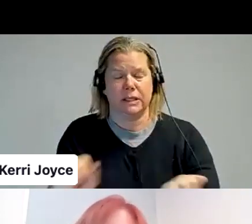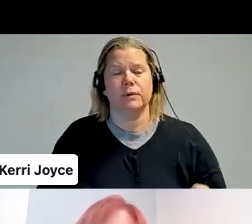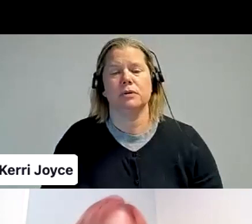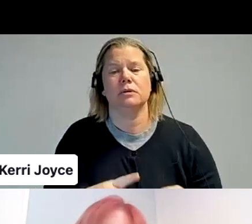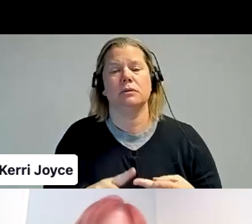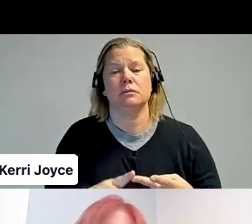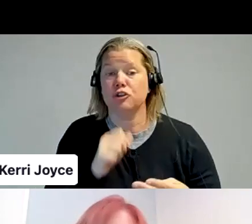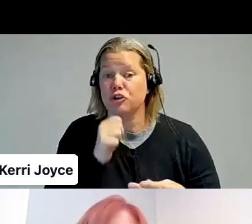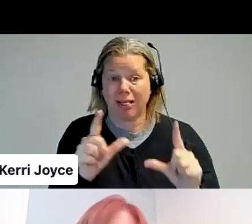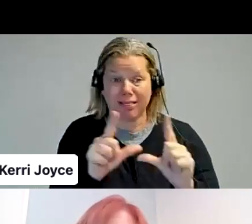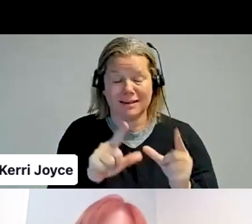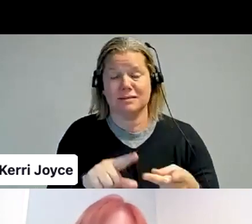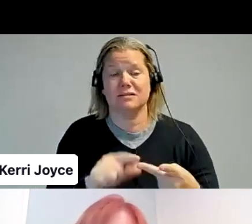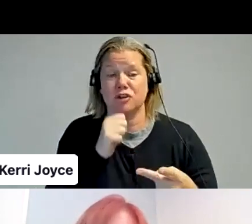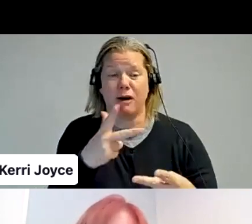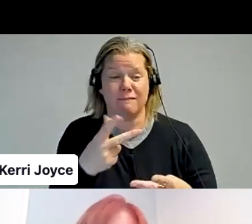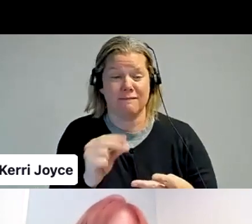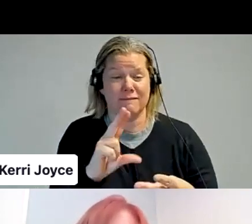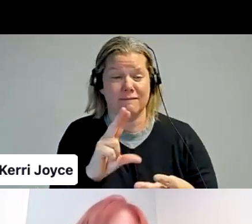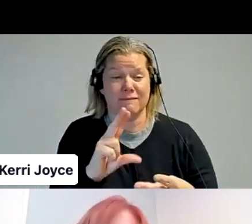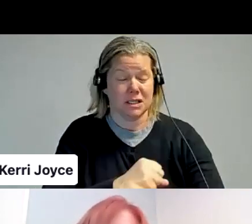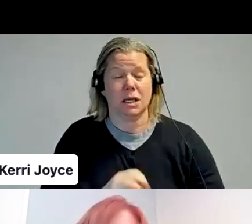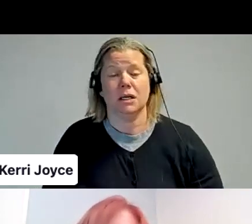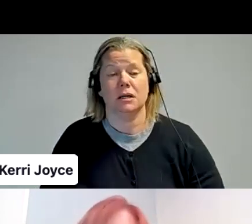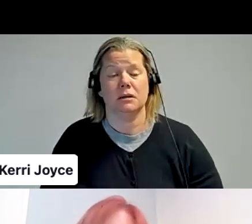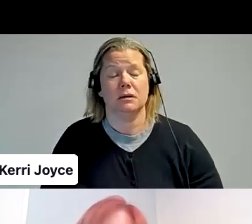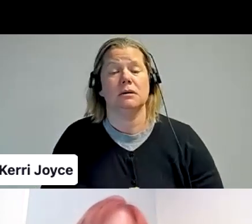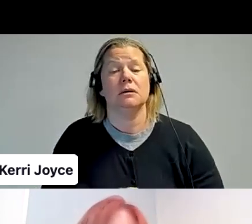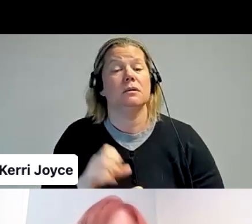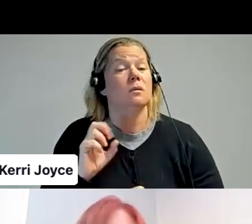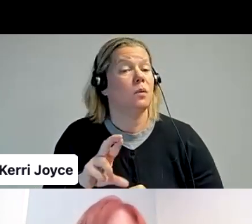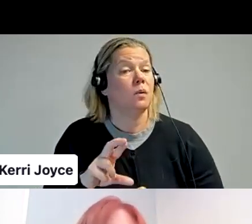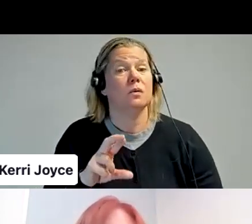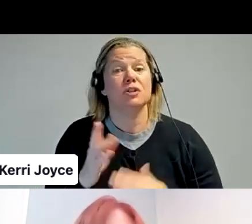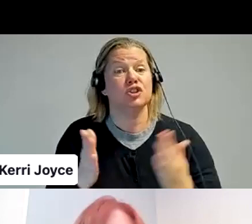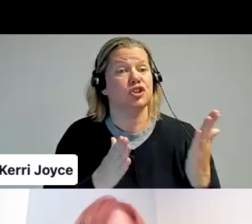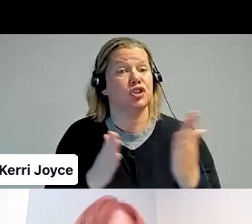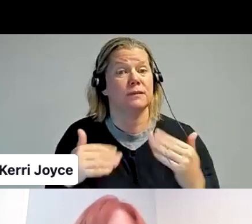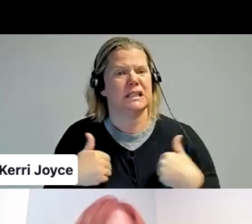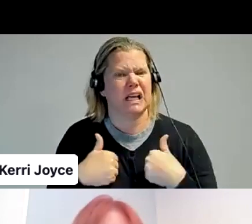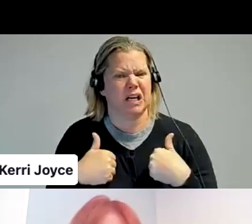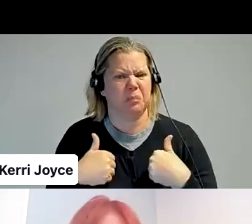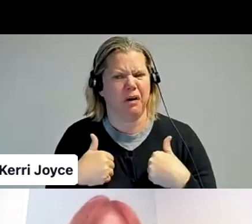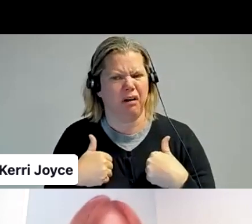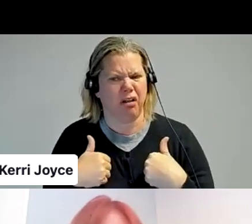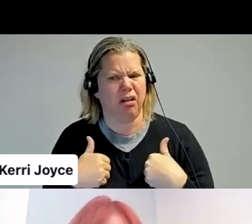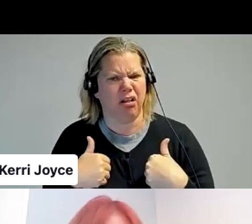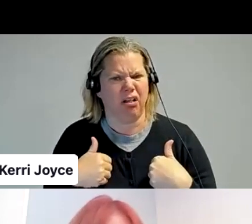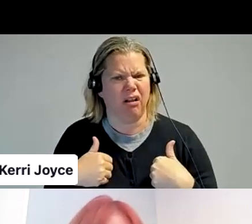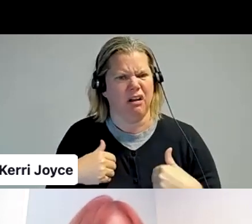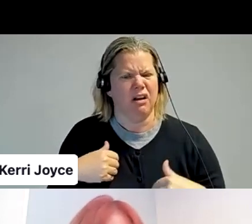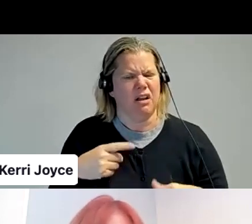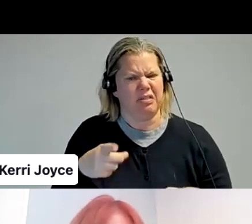unlicensed, unvaccinated dog creating a problem, or for a service animal being confined in a way that puts the animal at